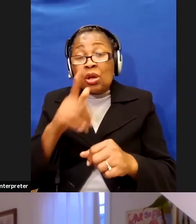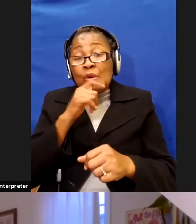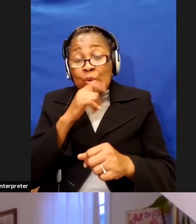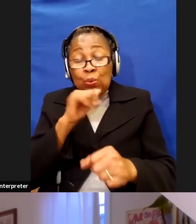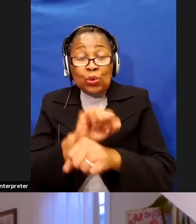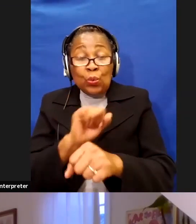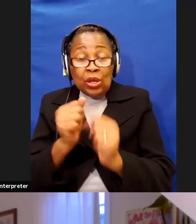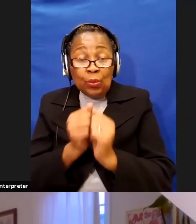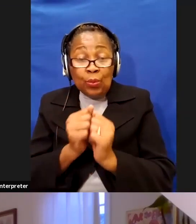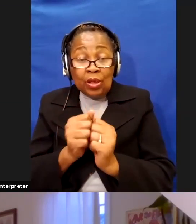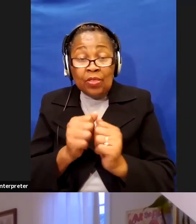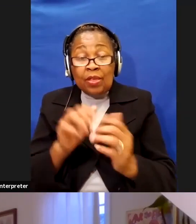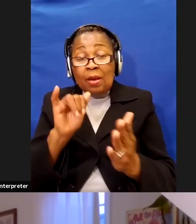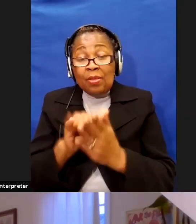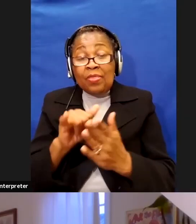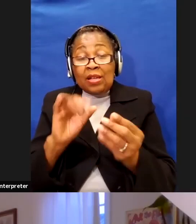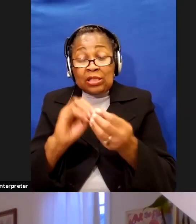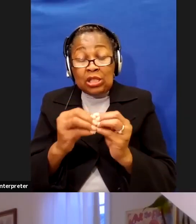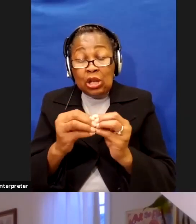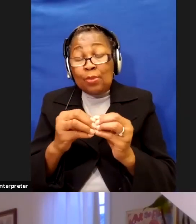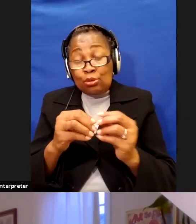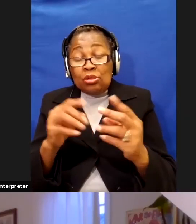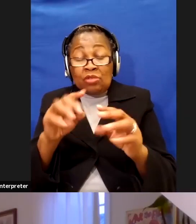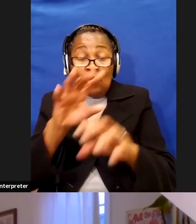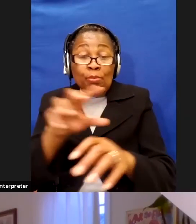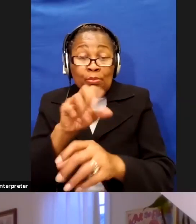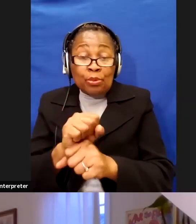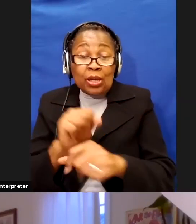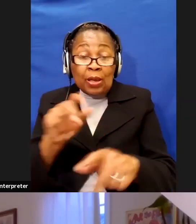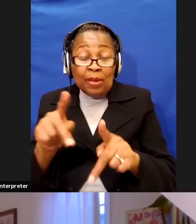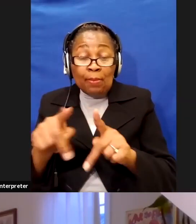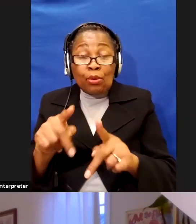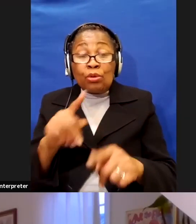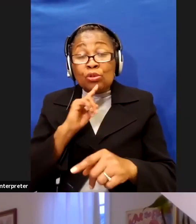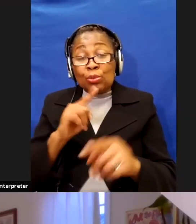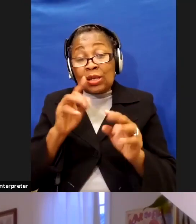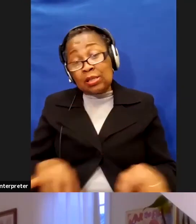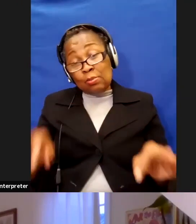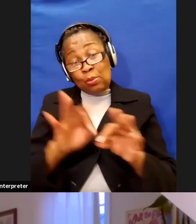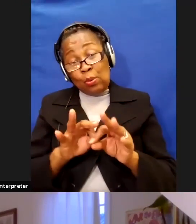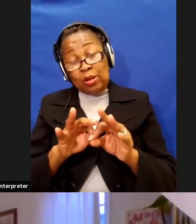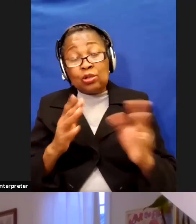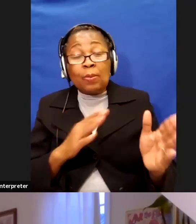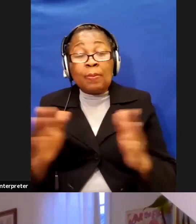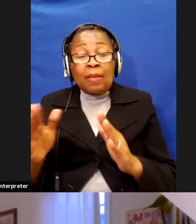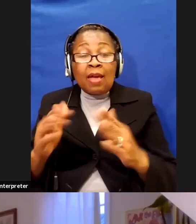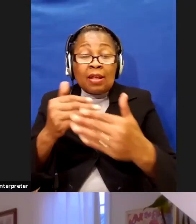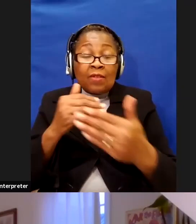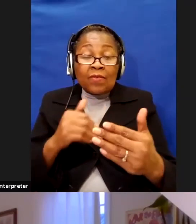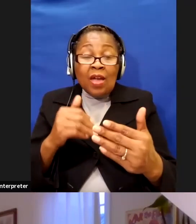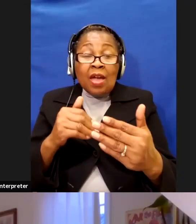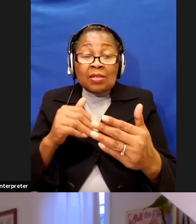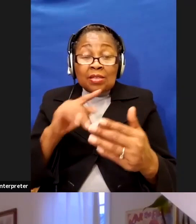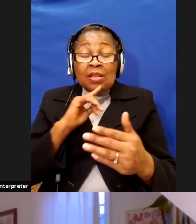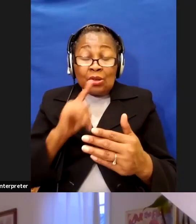but that's the numbers off the top of my head for booking people. So it's really important just to plan in advance when you're allocating money that there is some